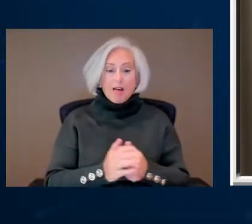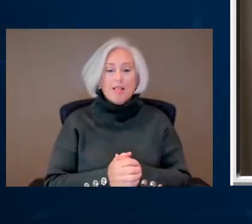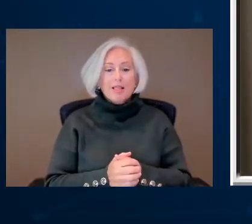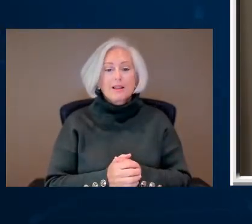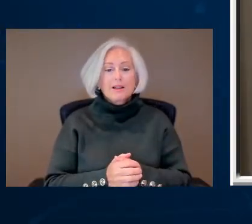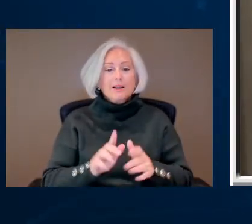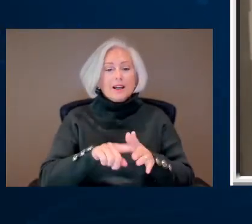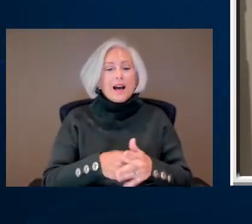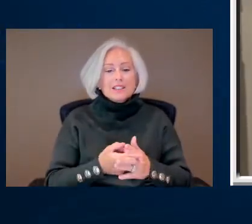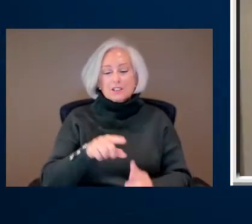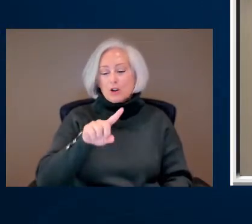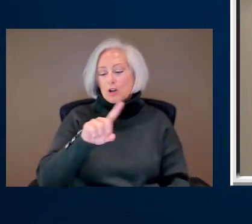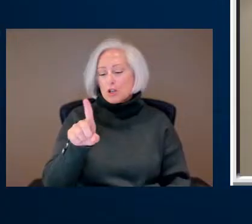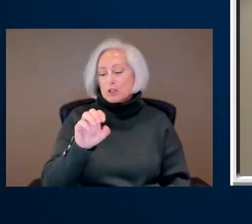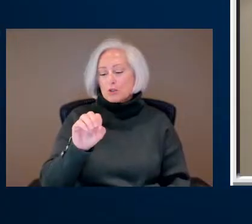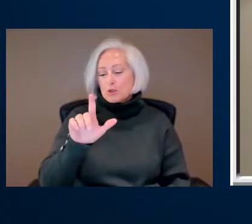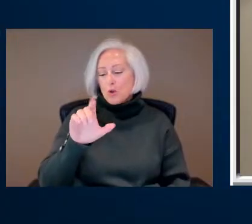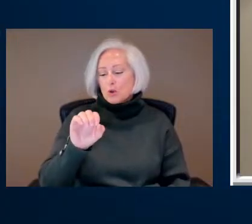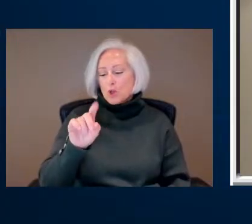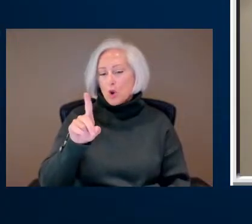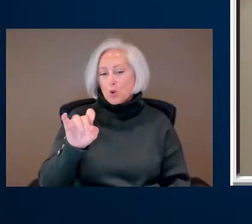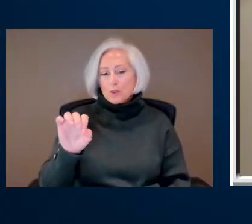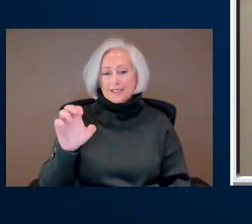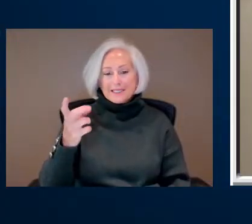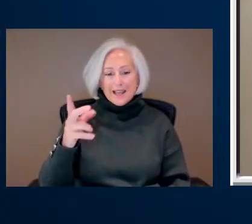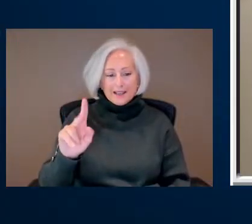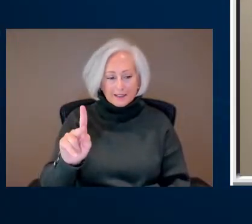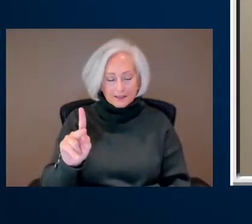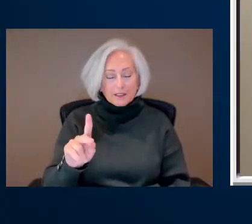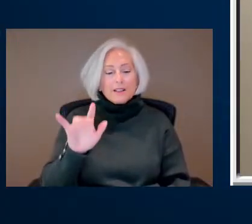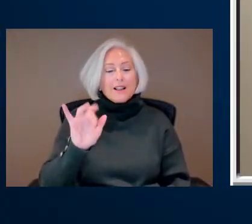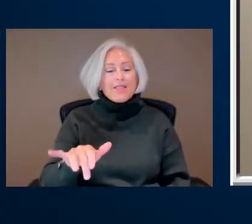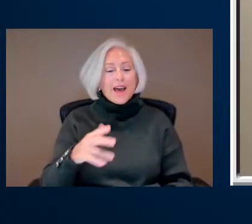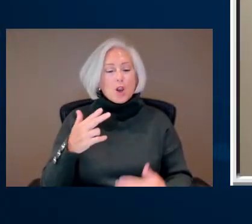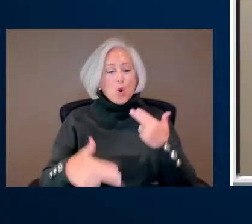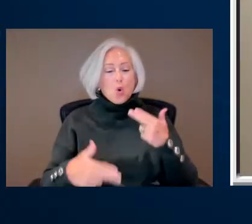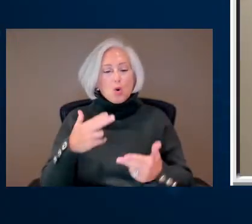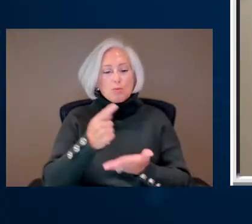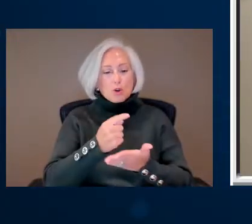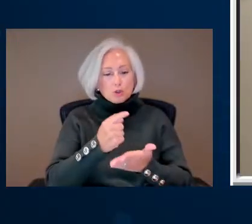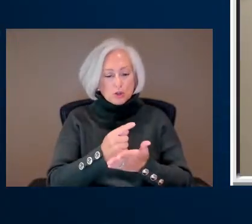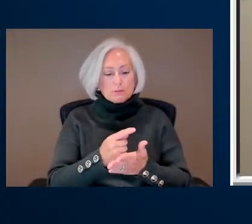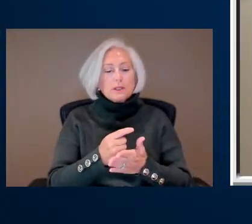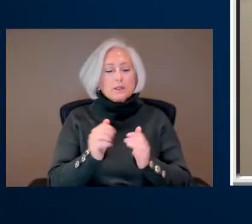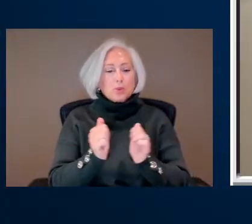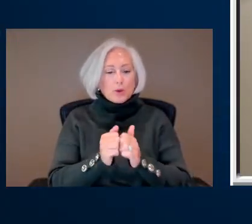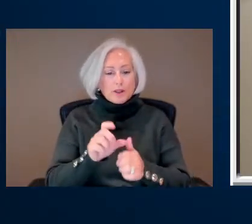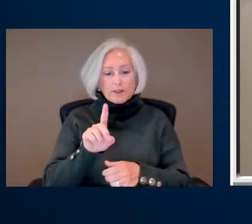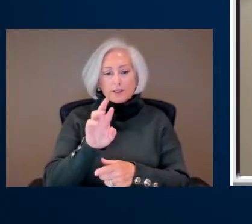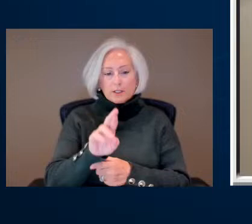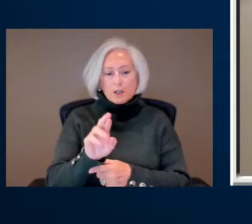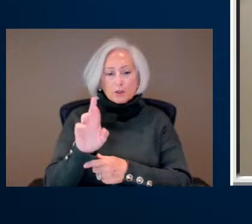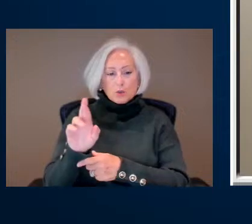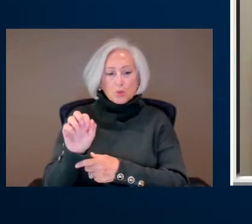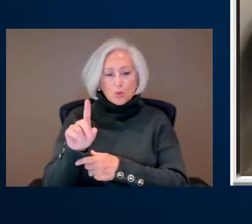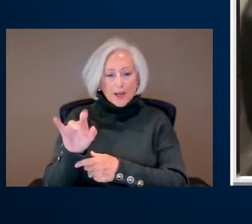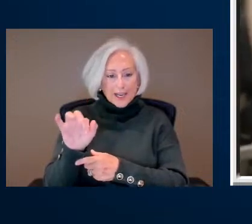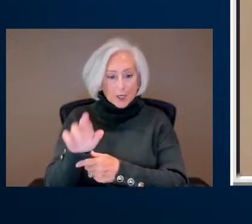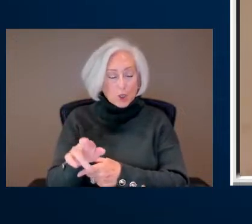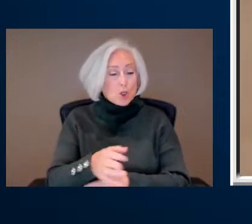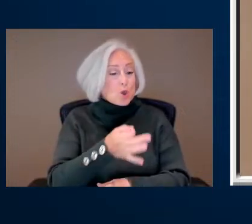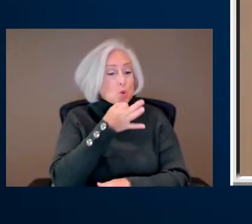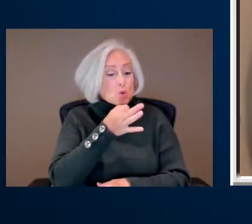is a hormone treatment with Dr. Rader, and soon I'll be starting